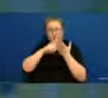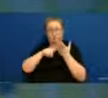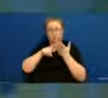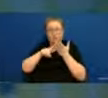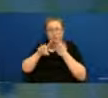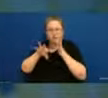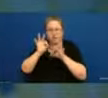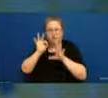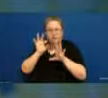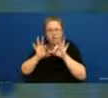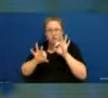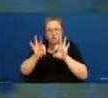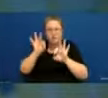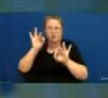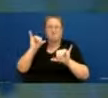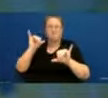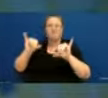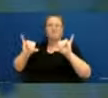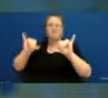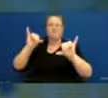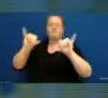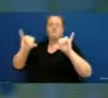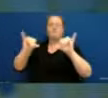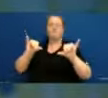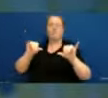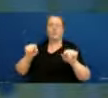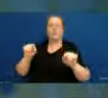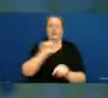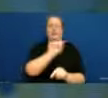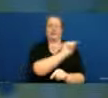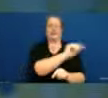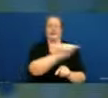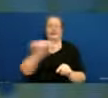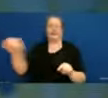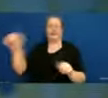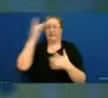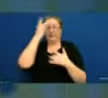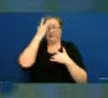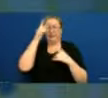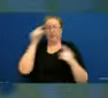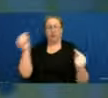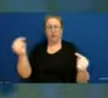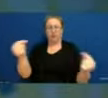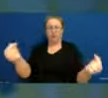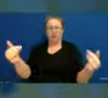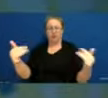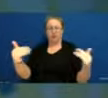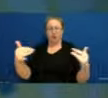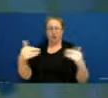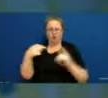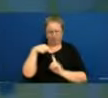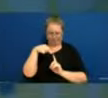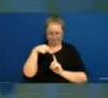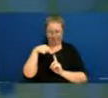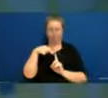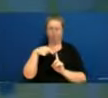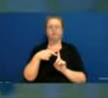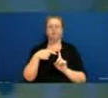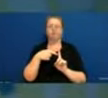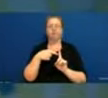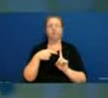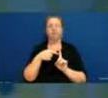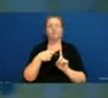back to. So we're talking about several hundred people that cascaded out from several small